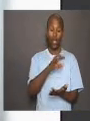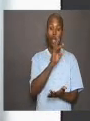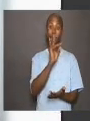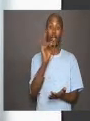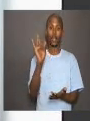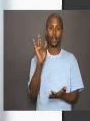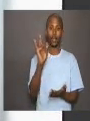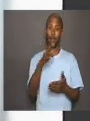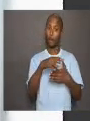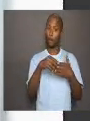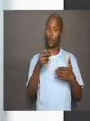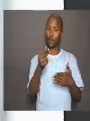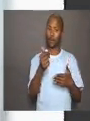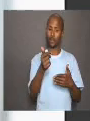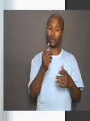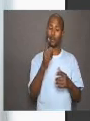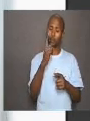1,800 birr per year.